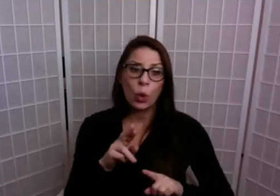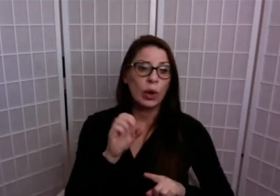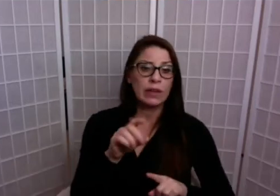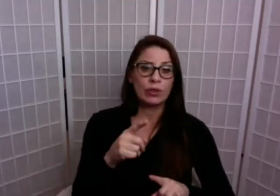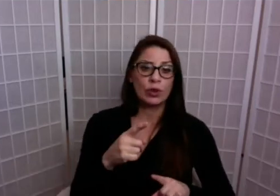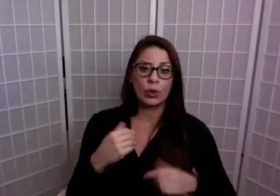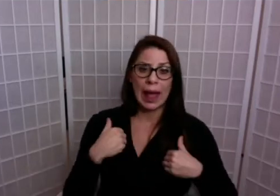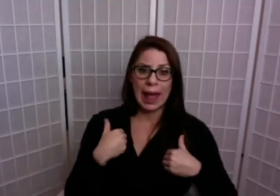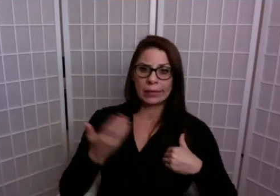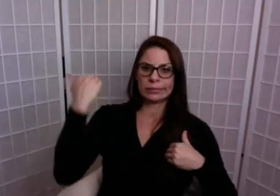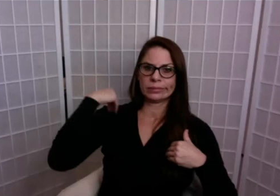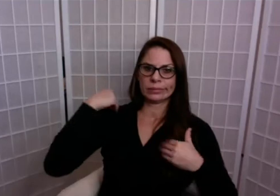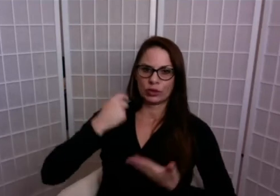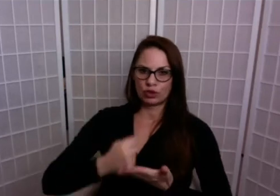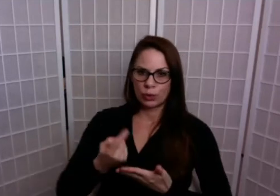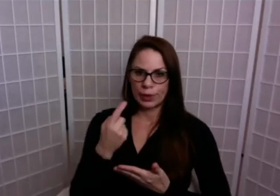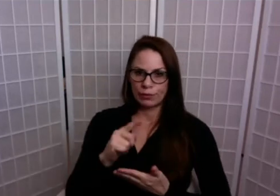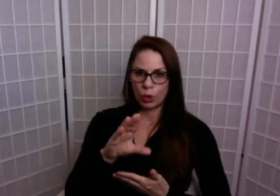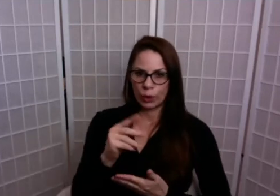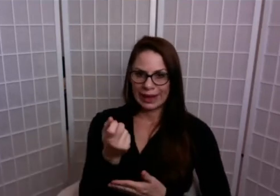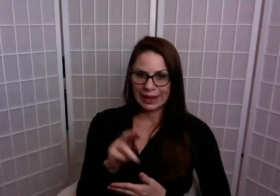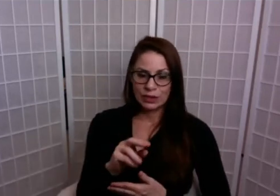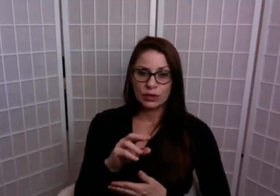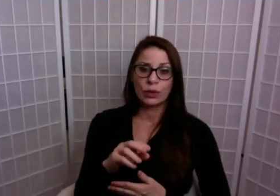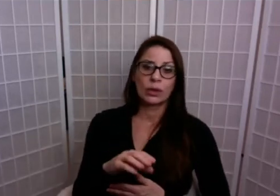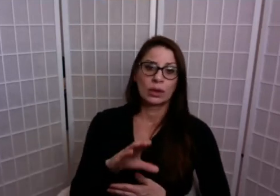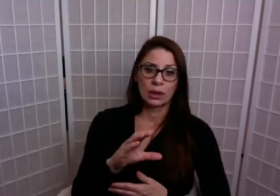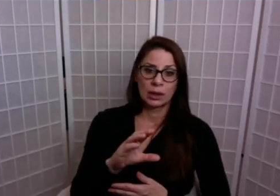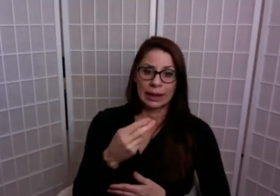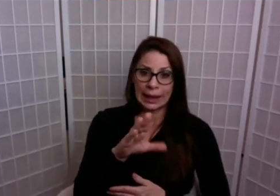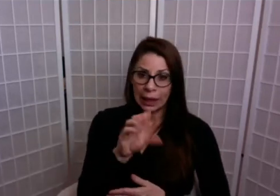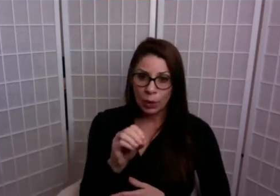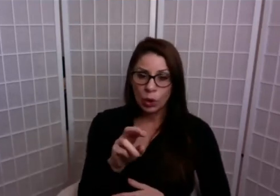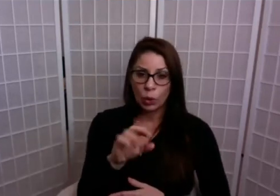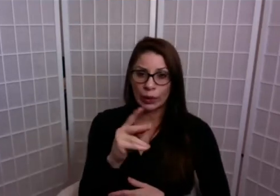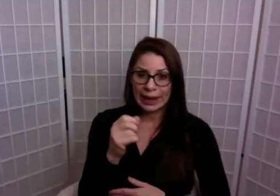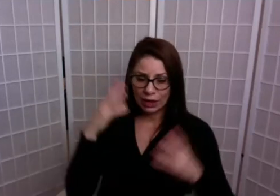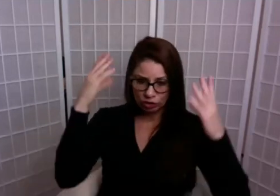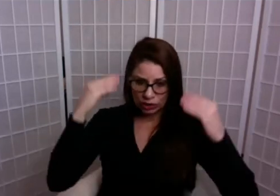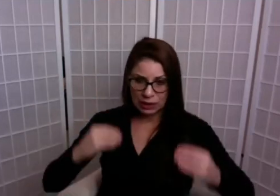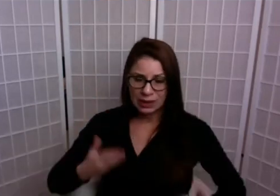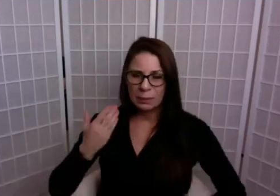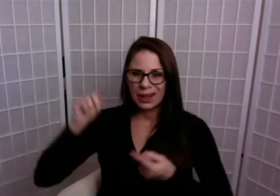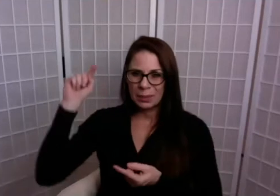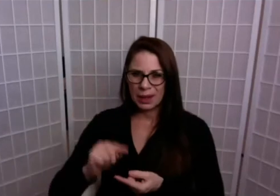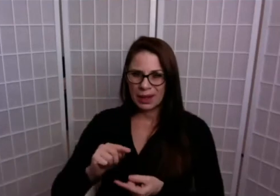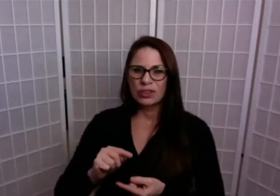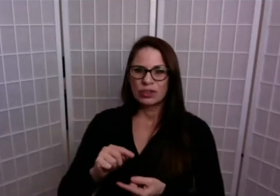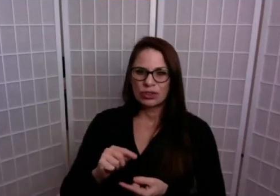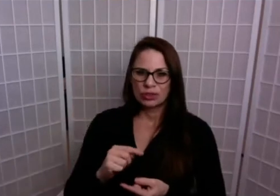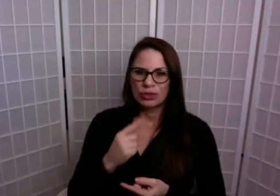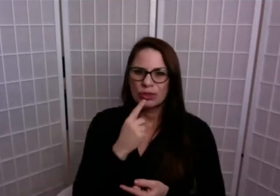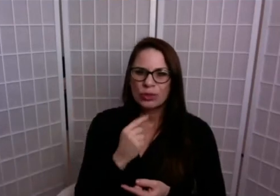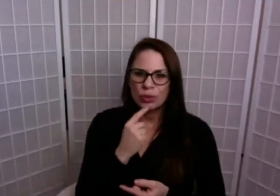or radiation, that can diminish your blood counts, platelets, red cells, various other cell counts in your